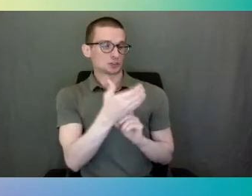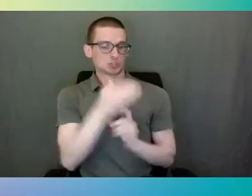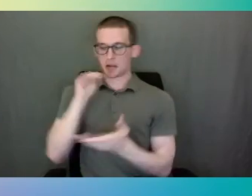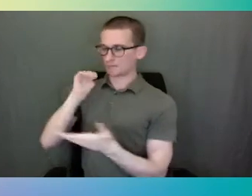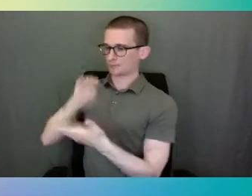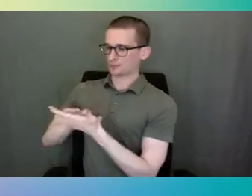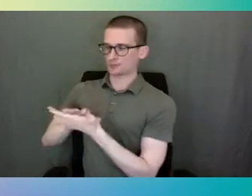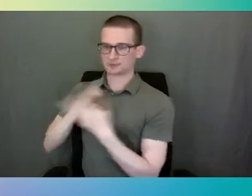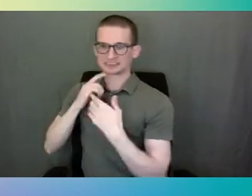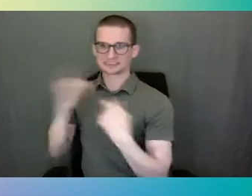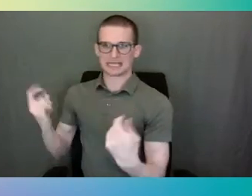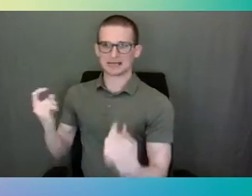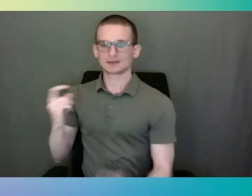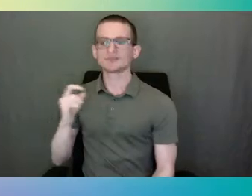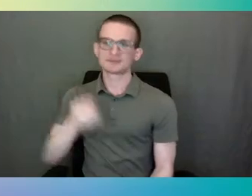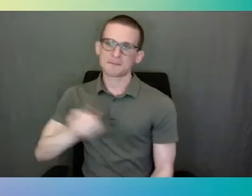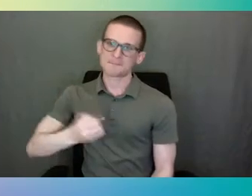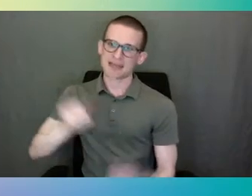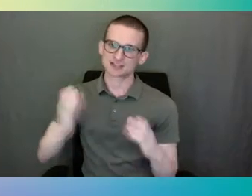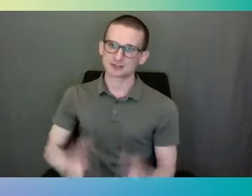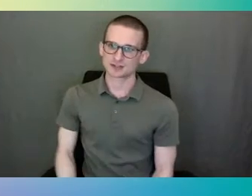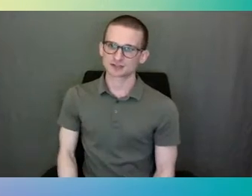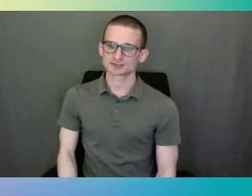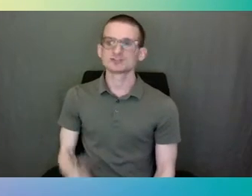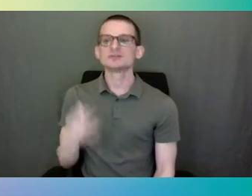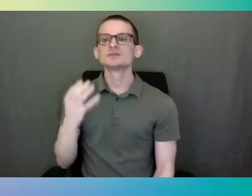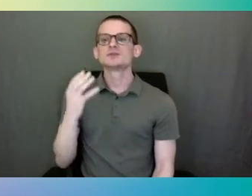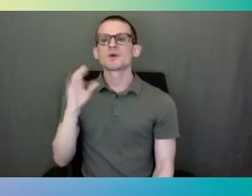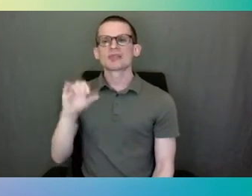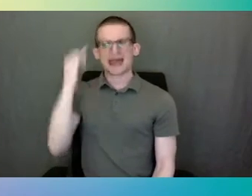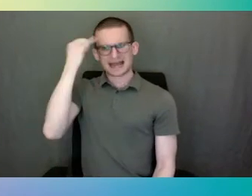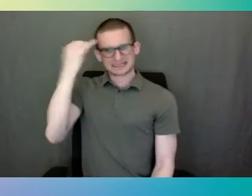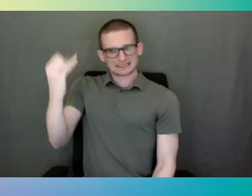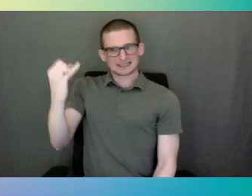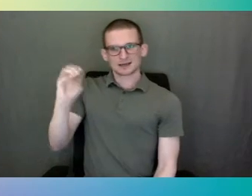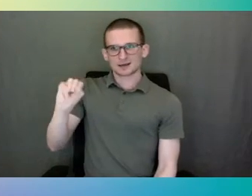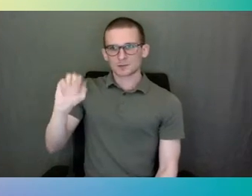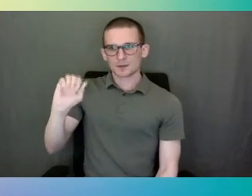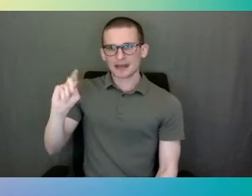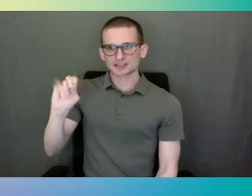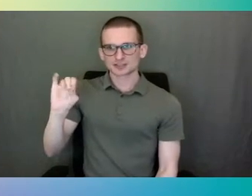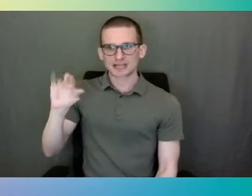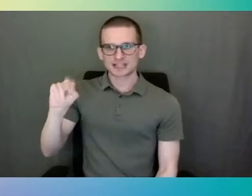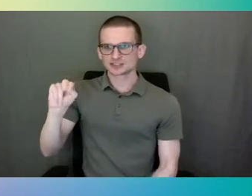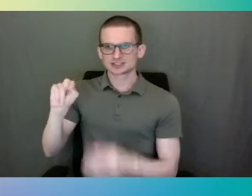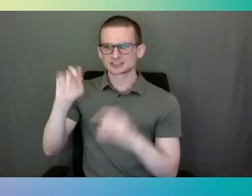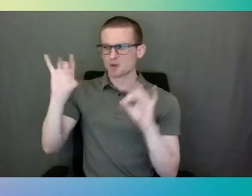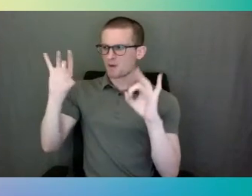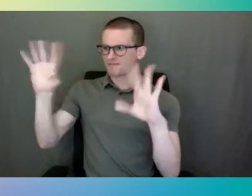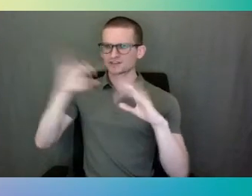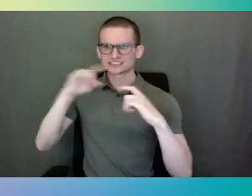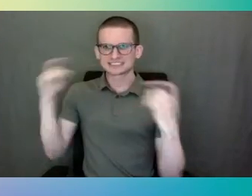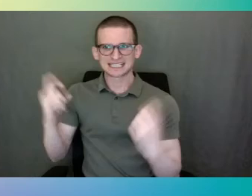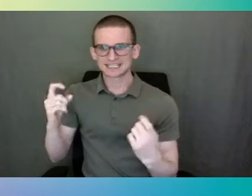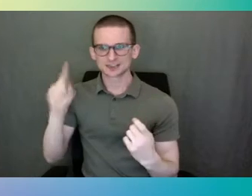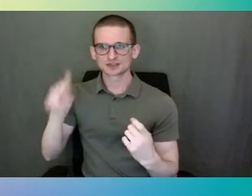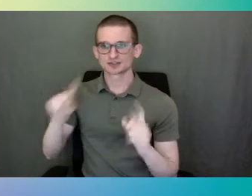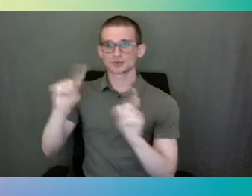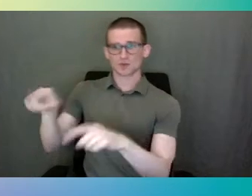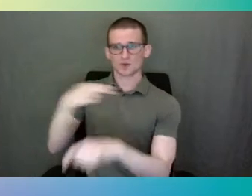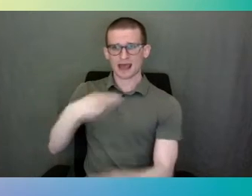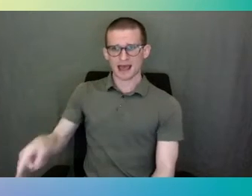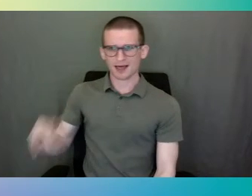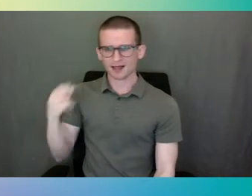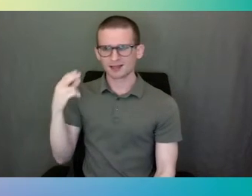people. So where did this idea that masturbation was this horrible sin that you should go to hell for? Some